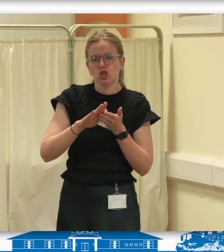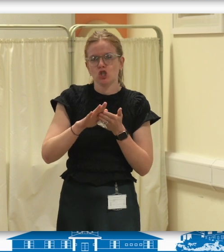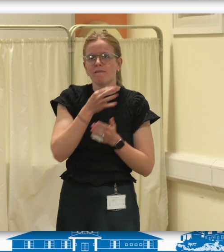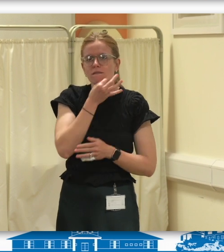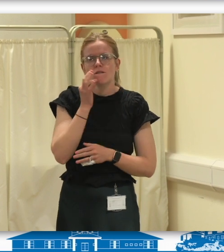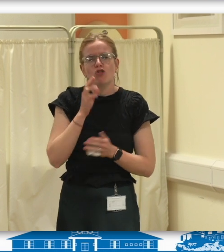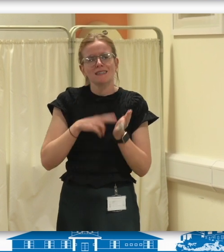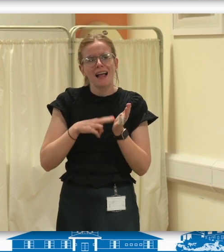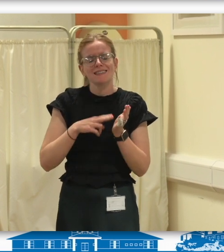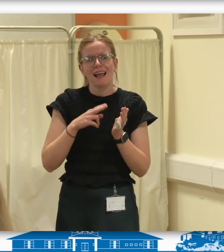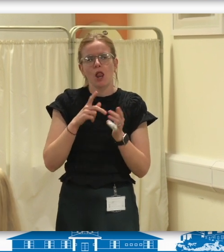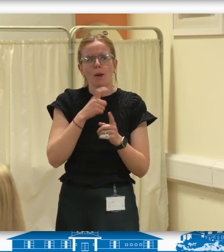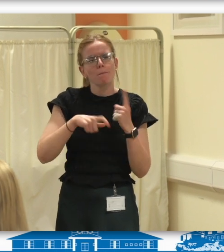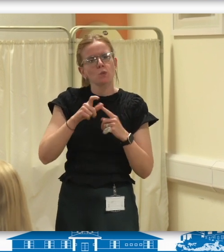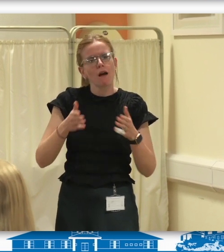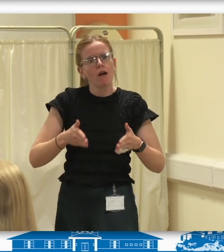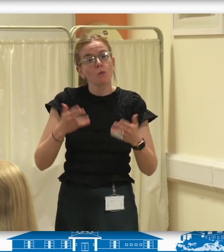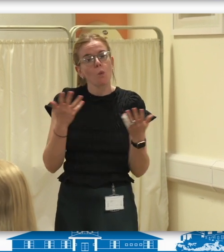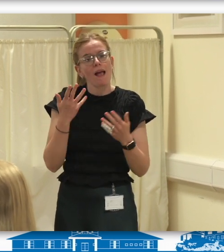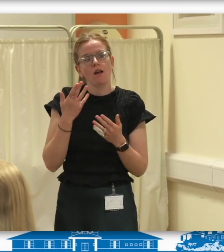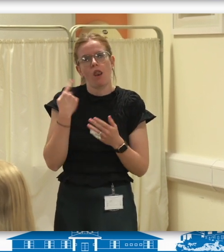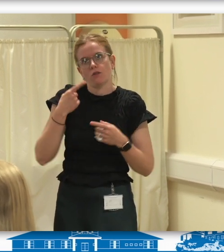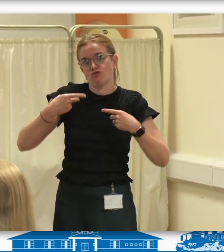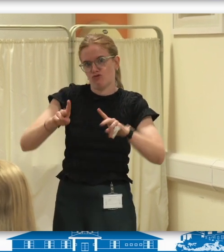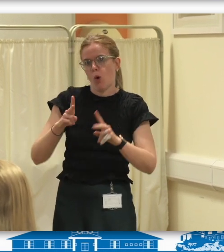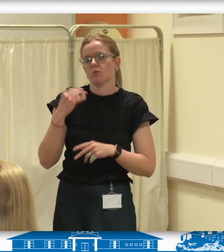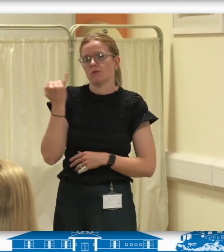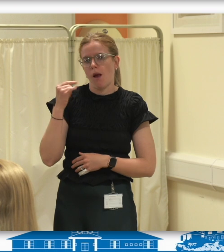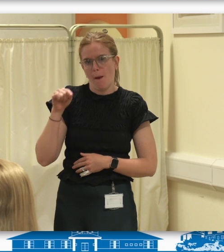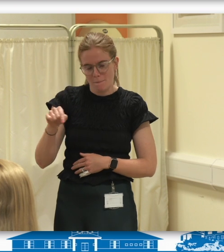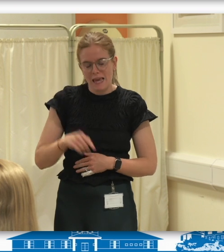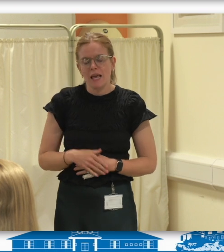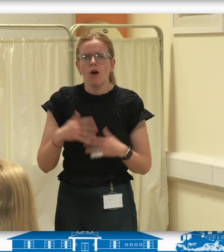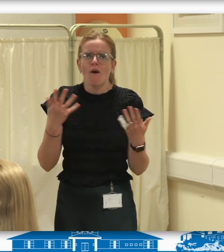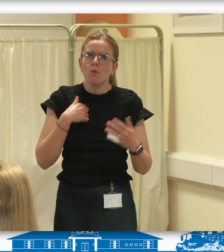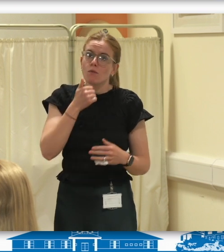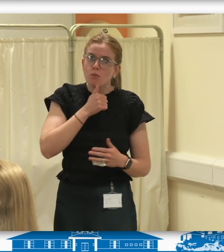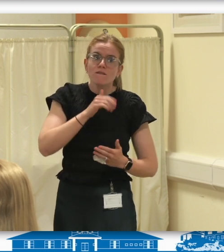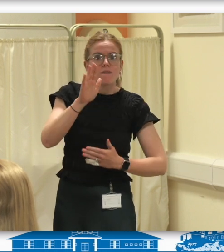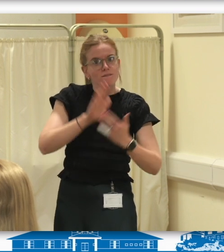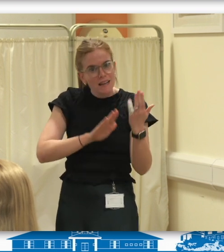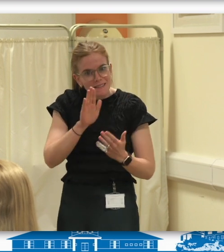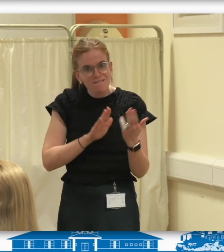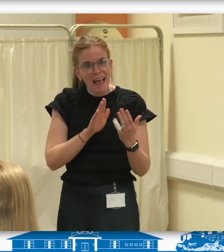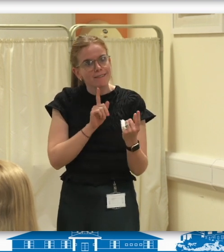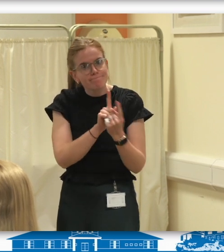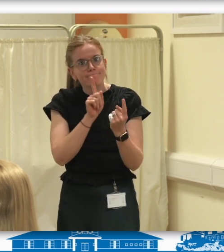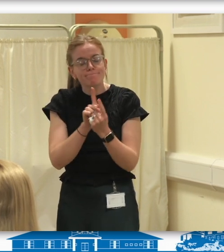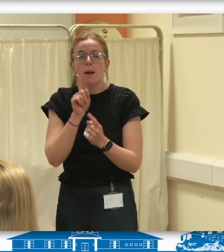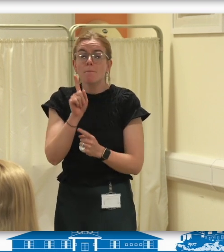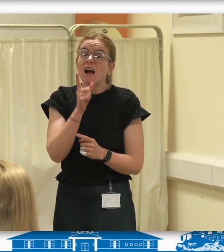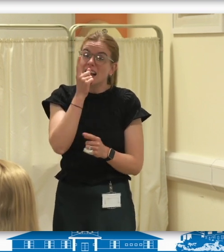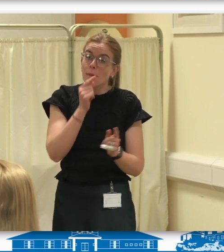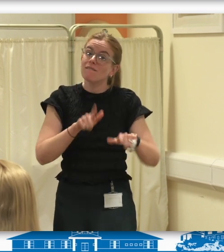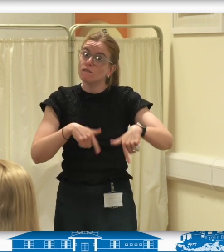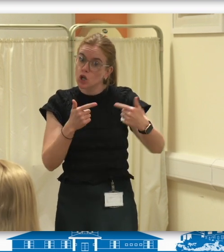Road in Derby. The initial assessment is preferred to be in person. However, follow-up sessions can be virtual to avoid